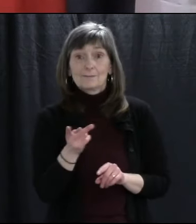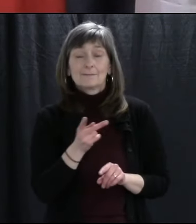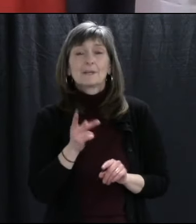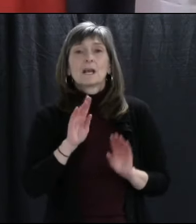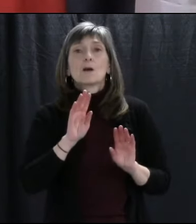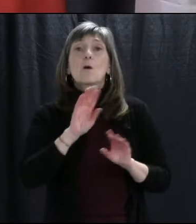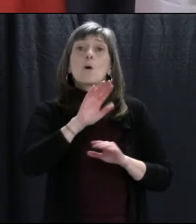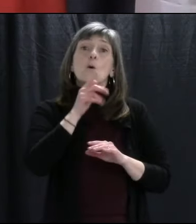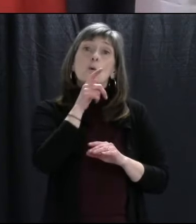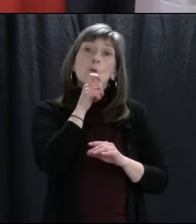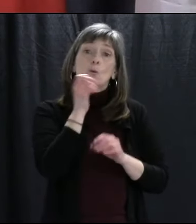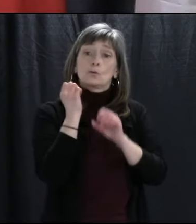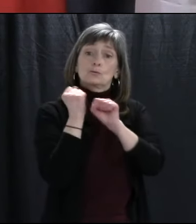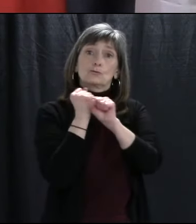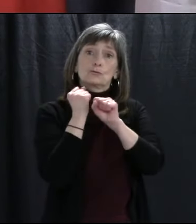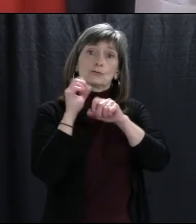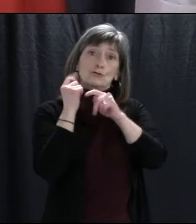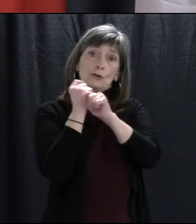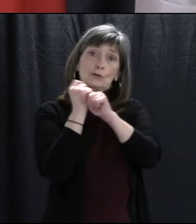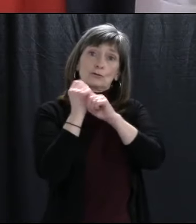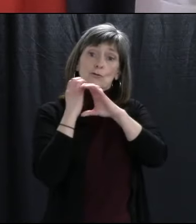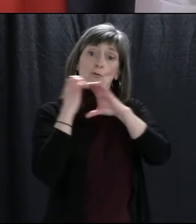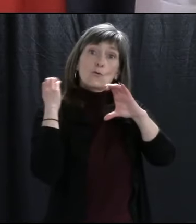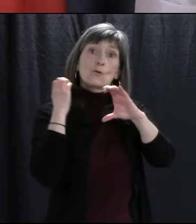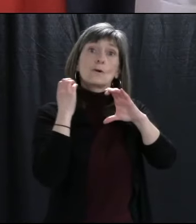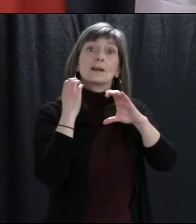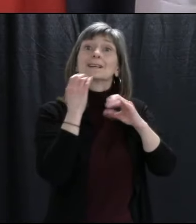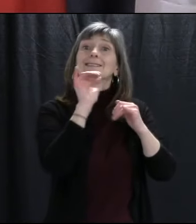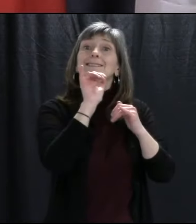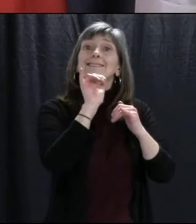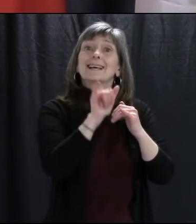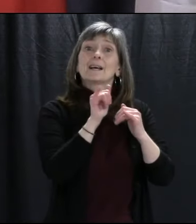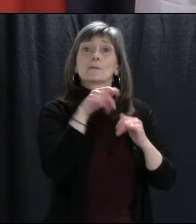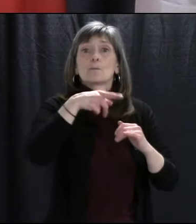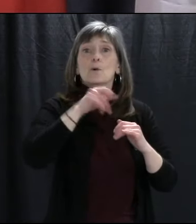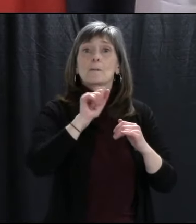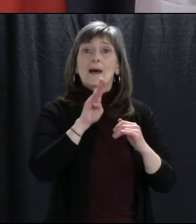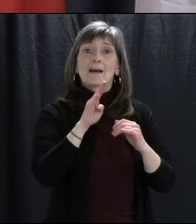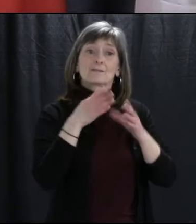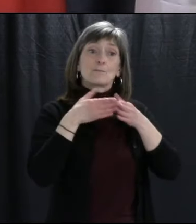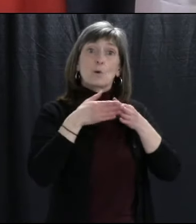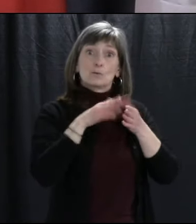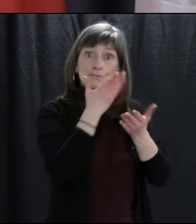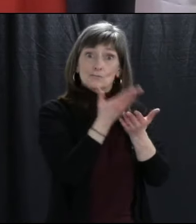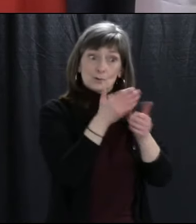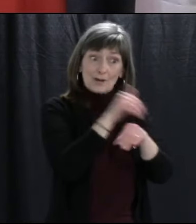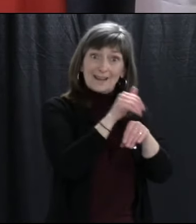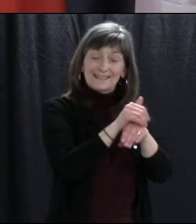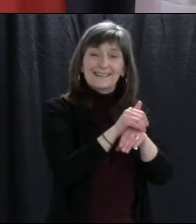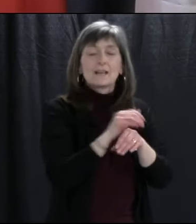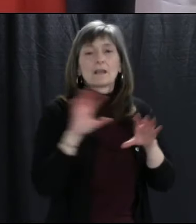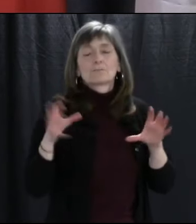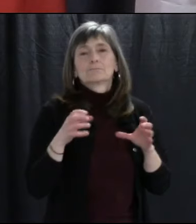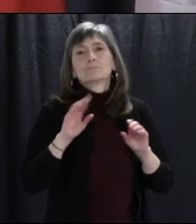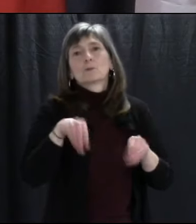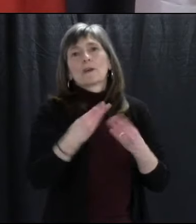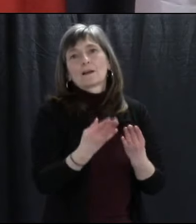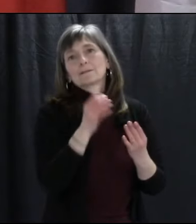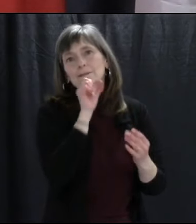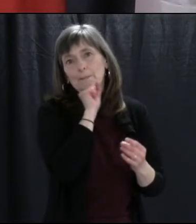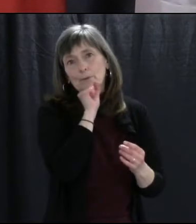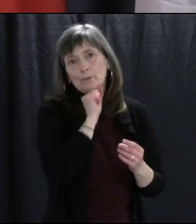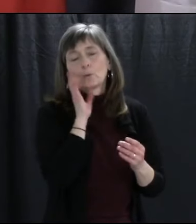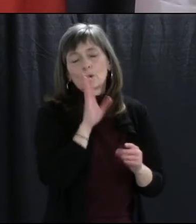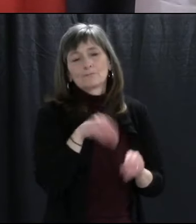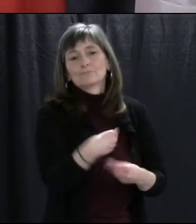are overnighting, waiting for the Port aux Basques crossing tonight. I've heard they've even have a very hot